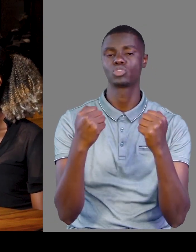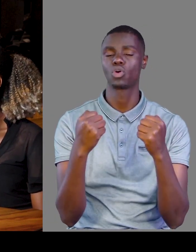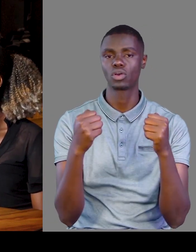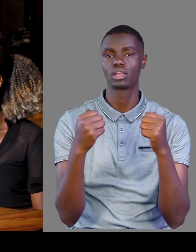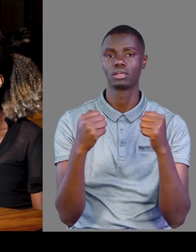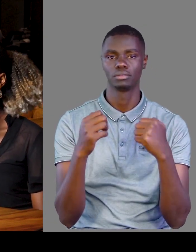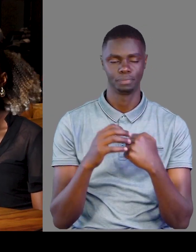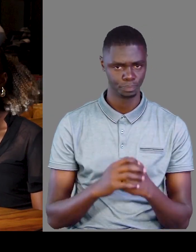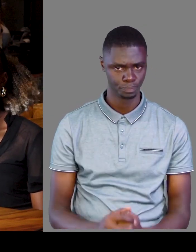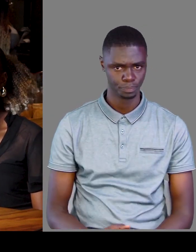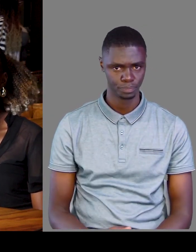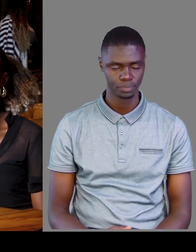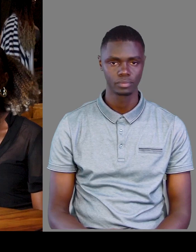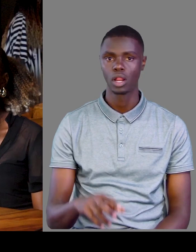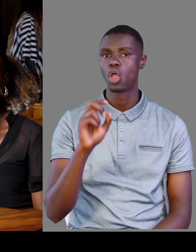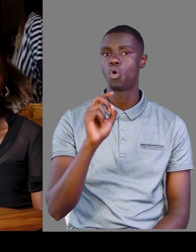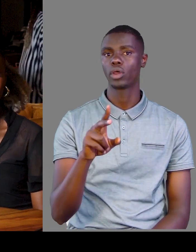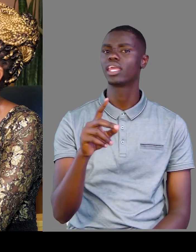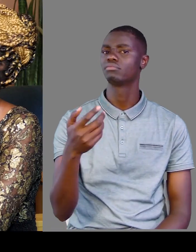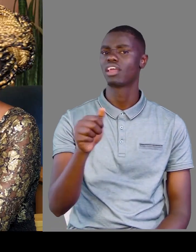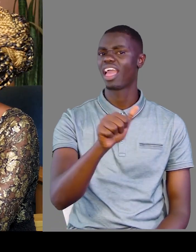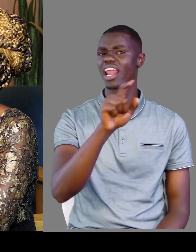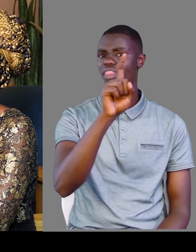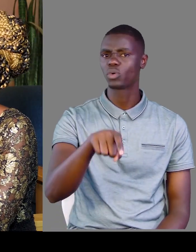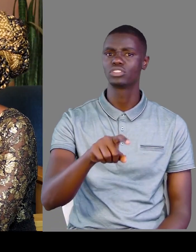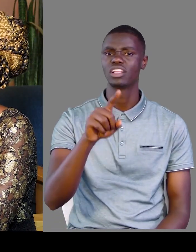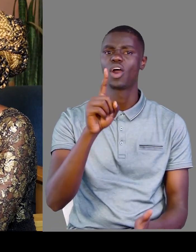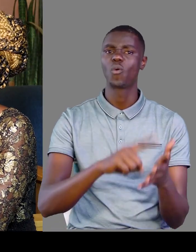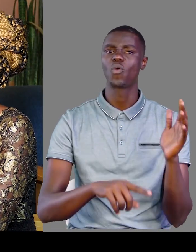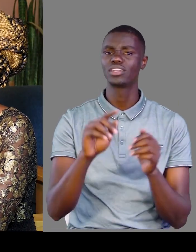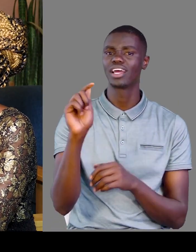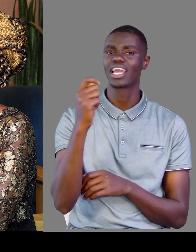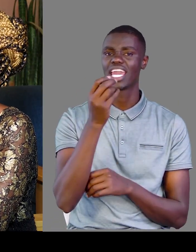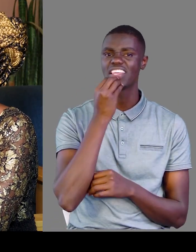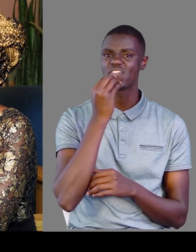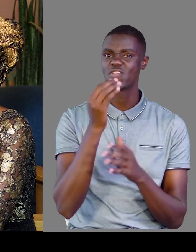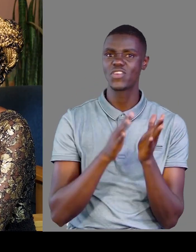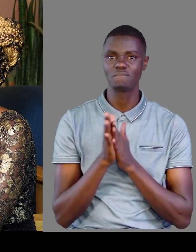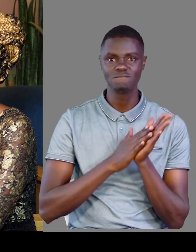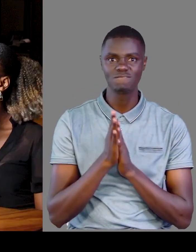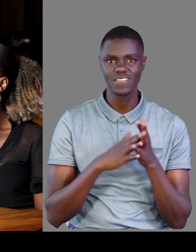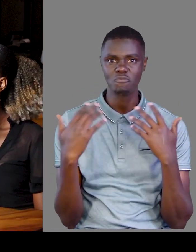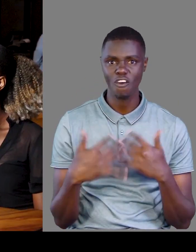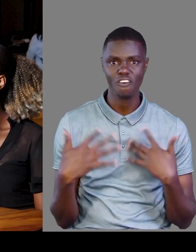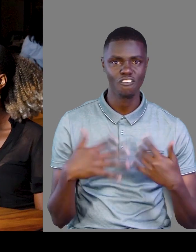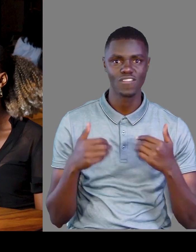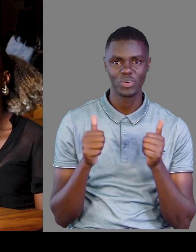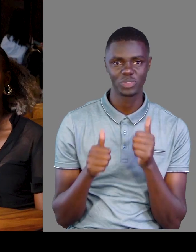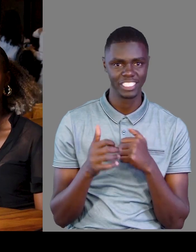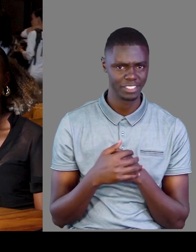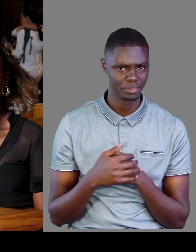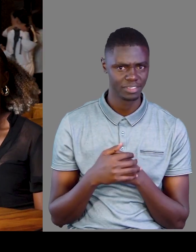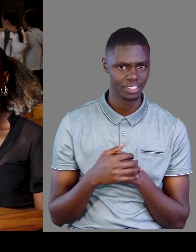me more stable. Okay, just a quick one. Which Kenyan food do you find interesting?